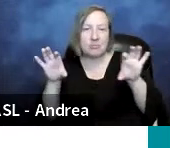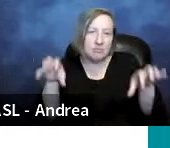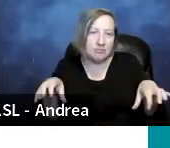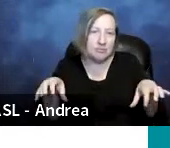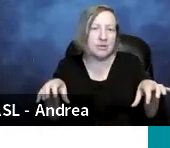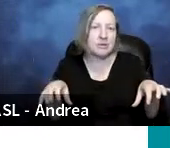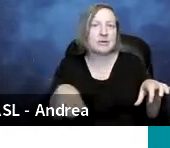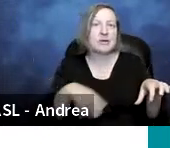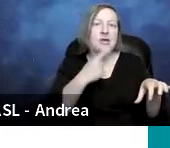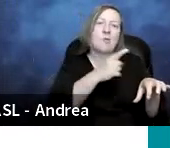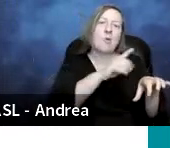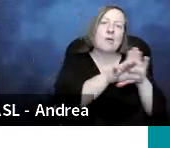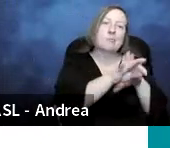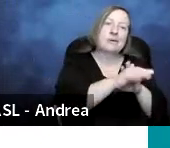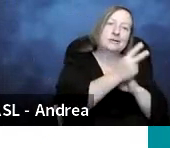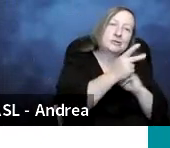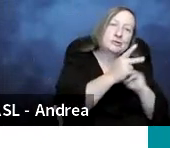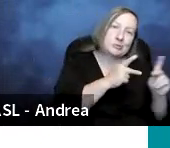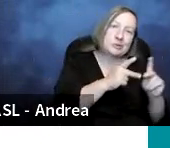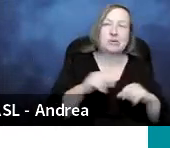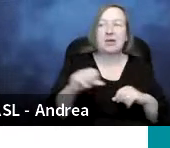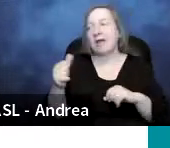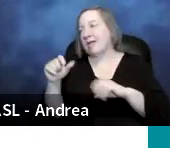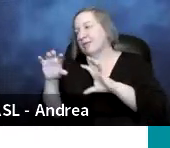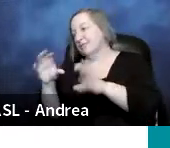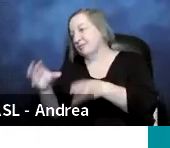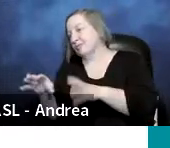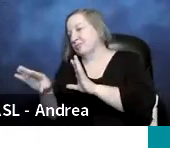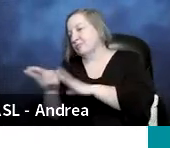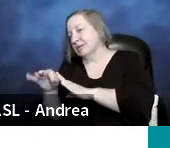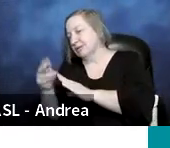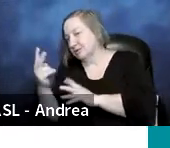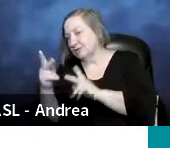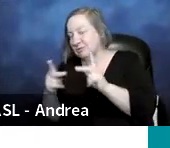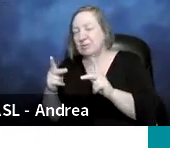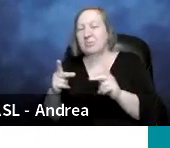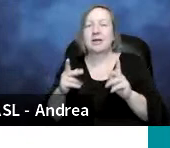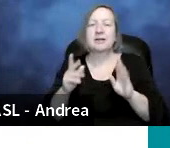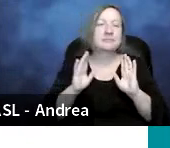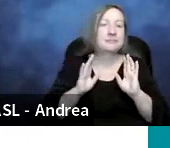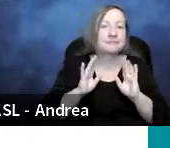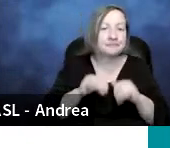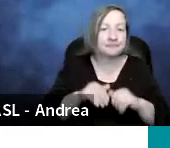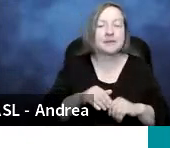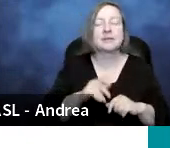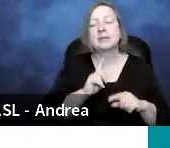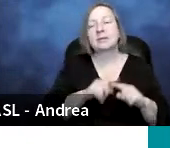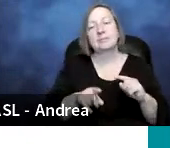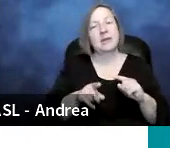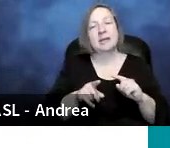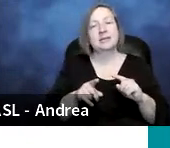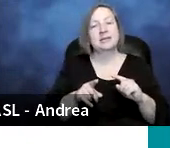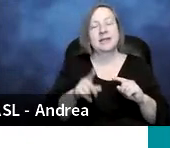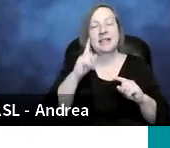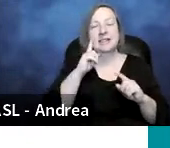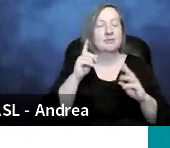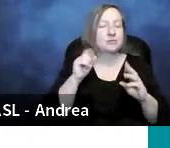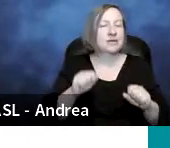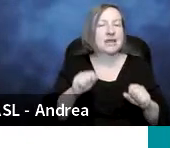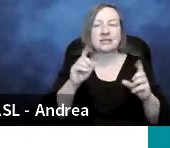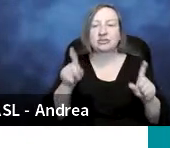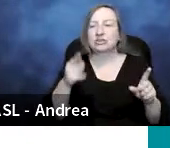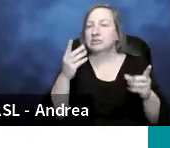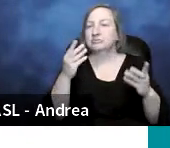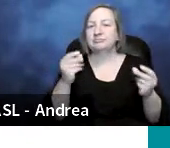do 2 of these people and the other do the other 2. But you know, figure we can just kind